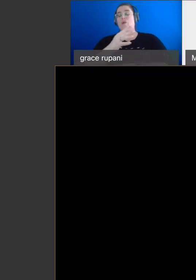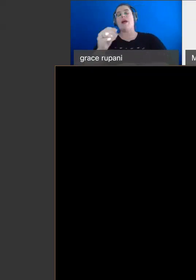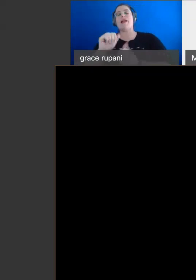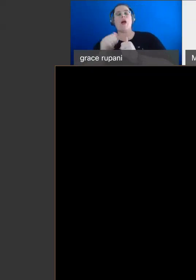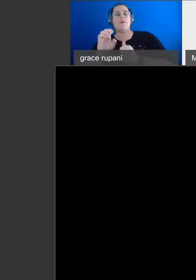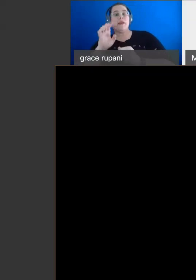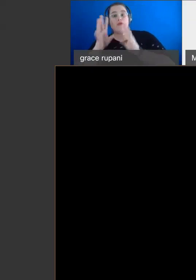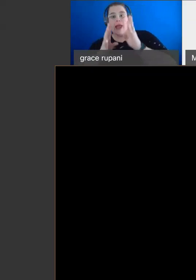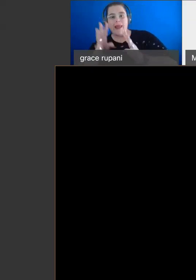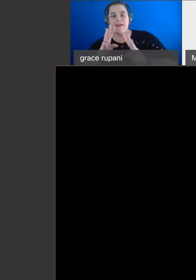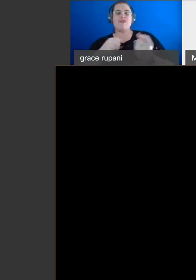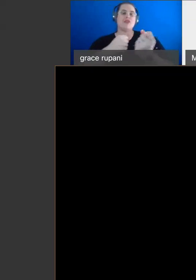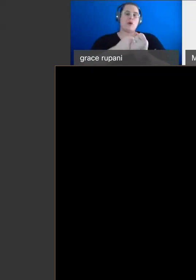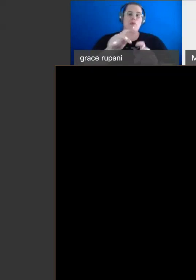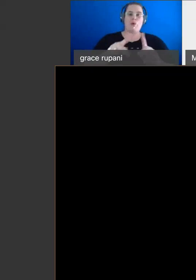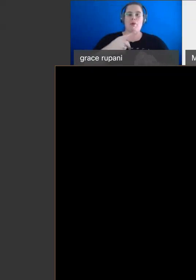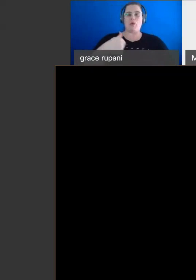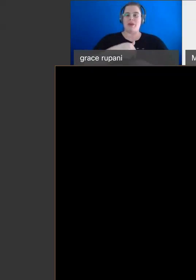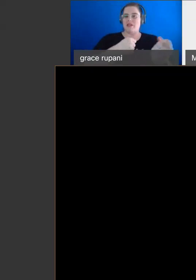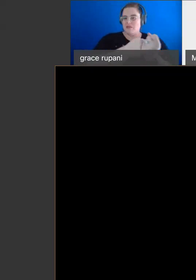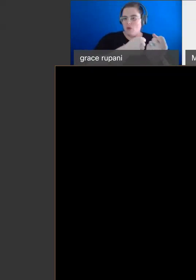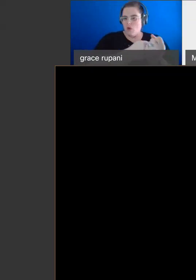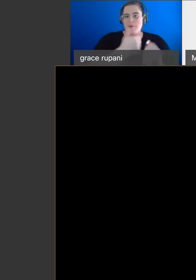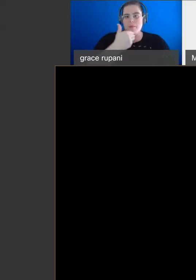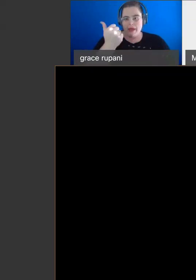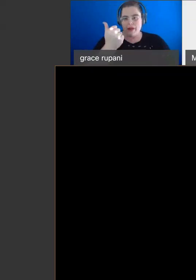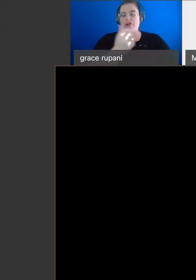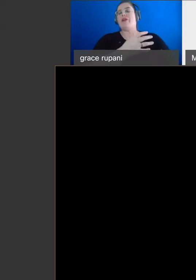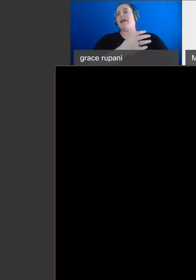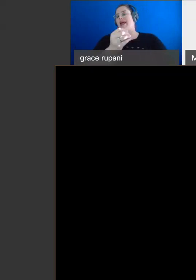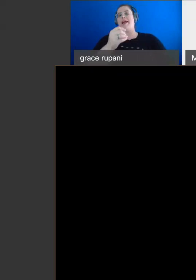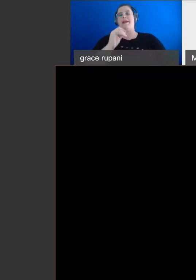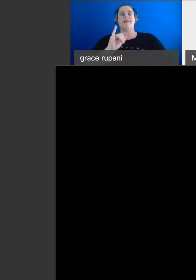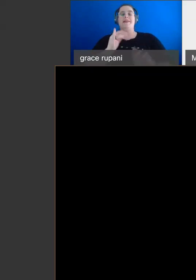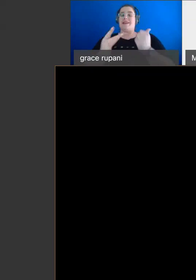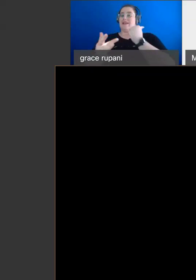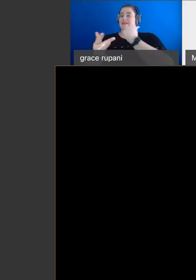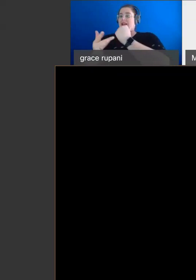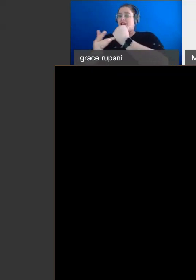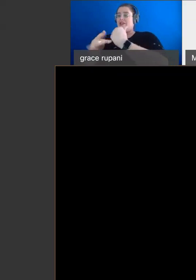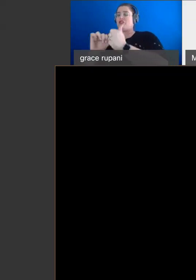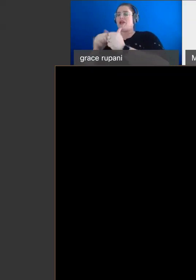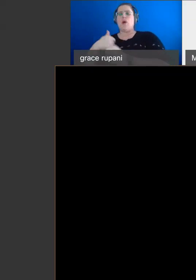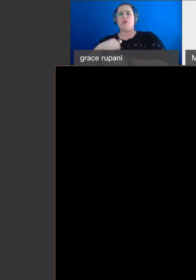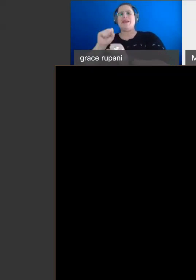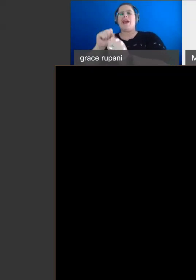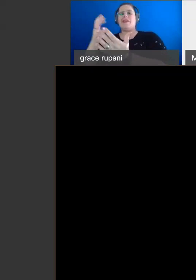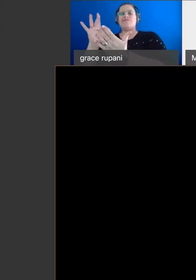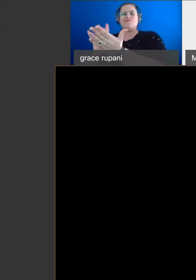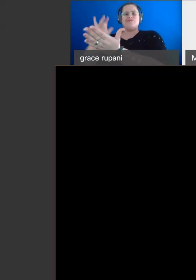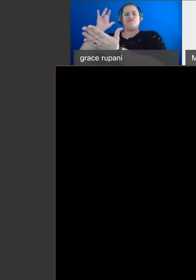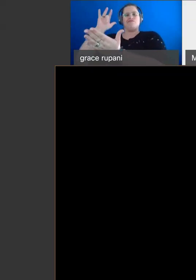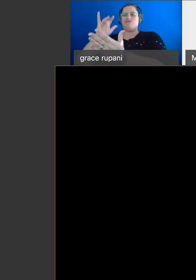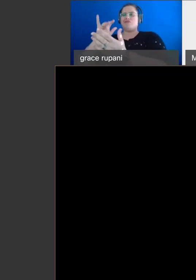can implement technology to serve as a natural support for a person to achieve goals and outcomes.